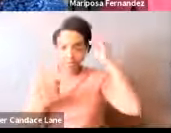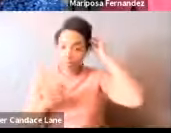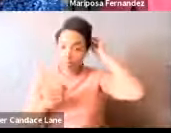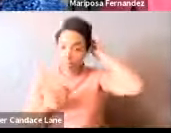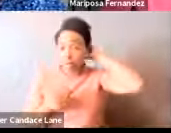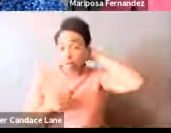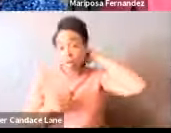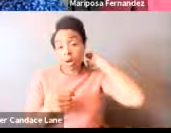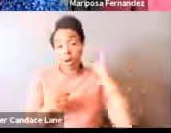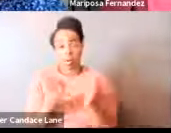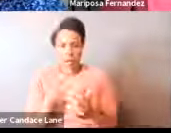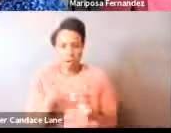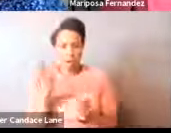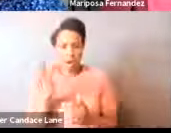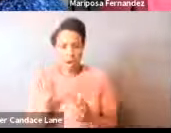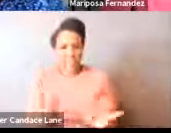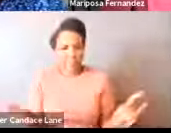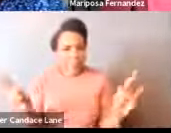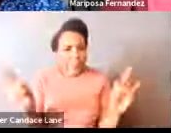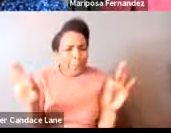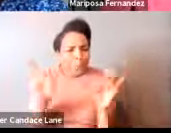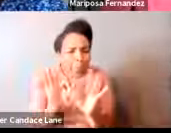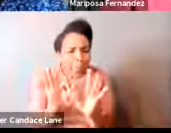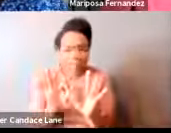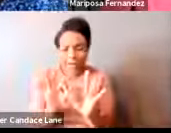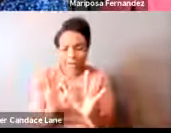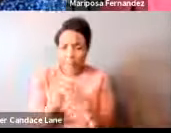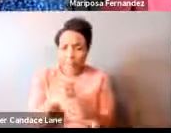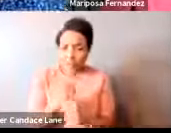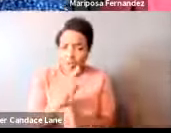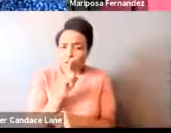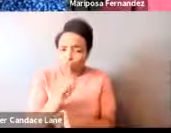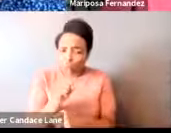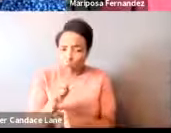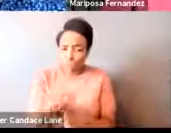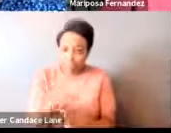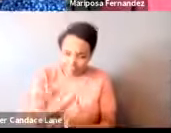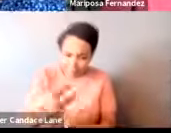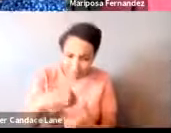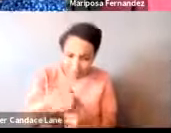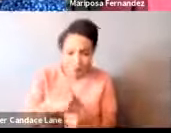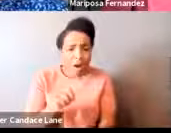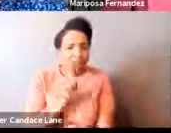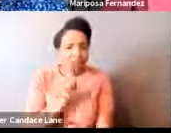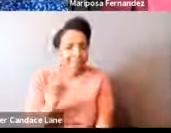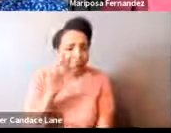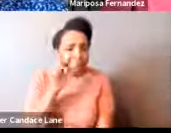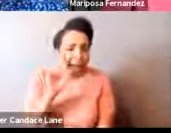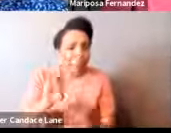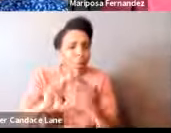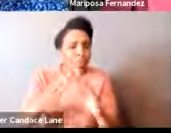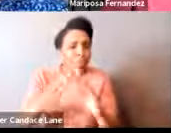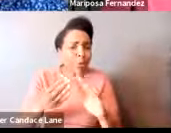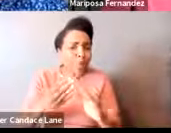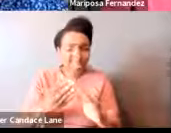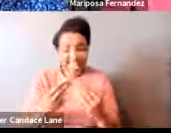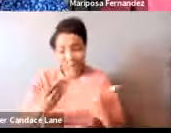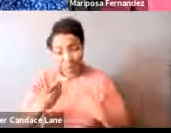extremely important to make sure that we include that community, that population, right? There are